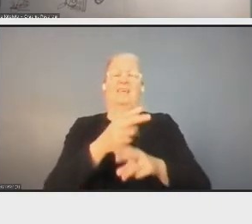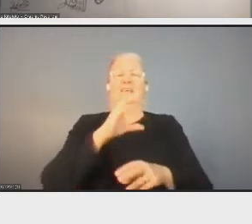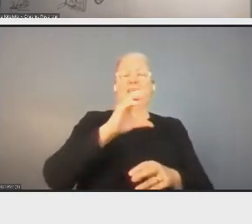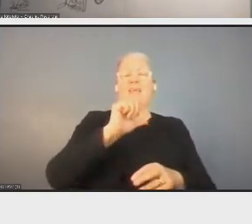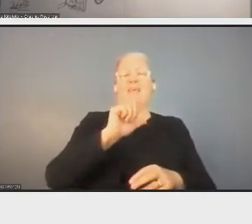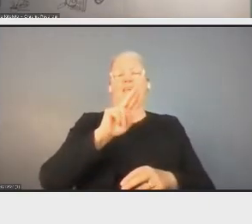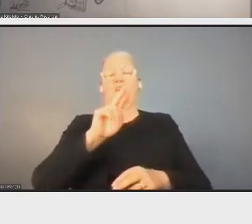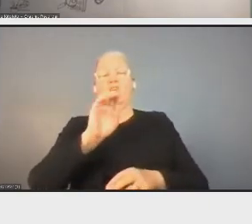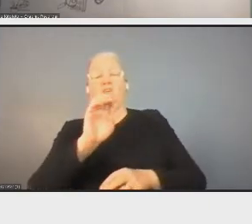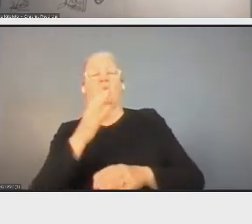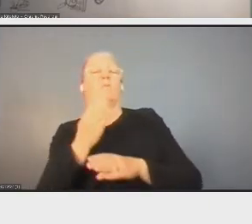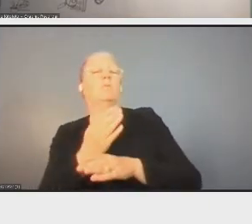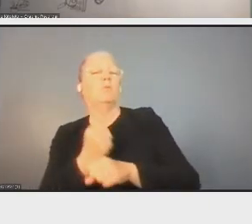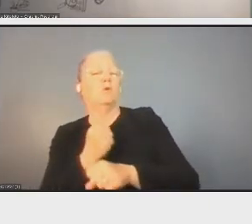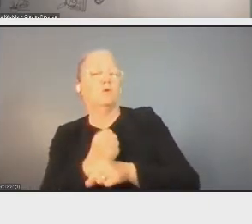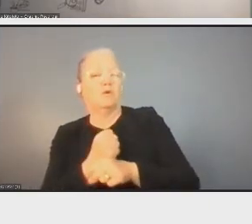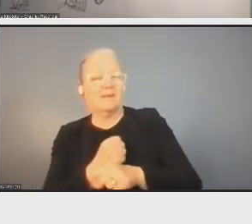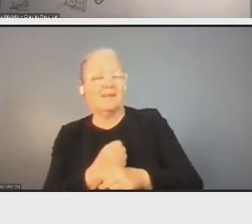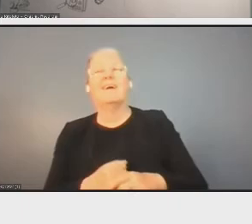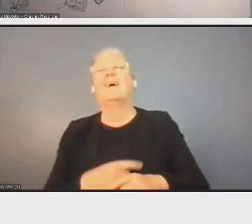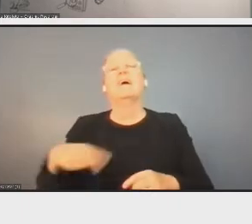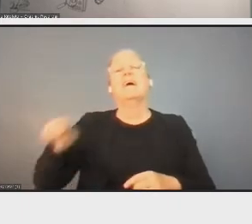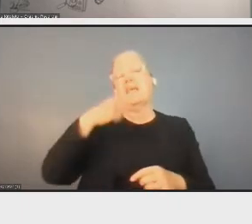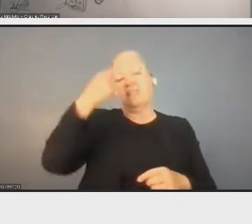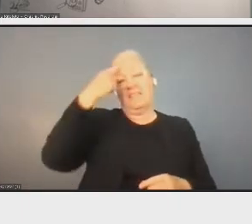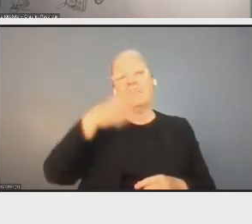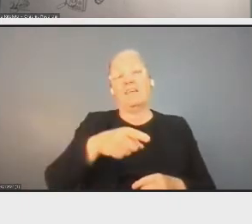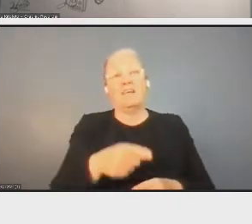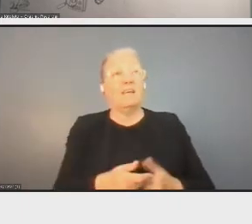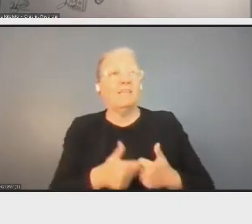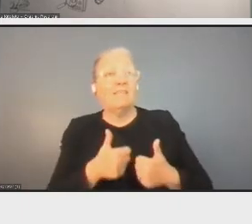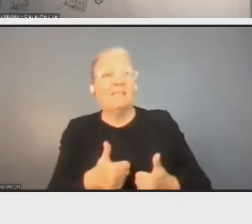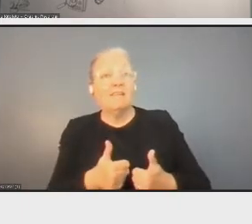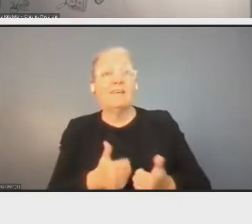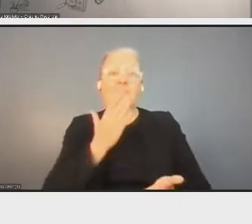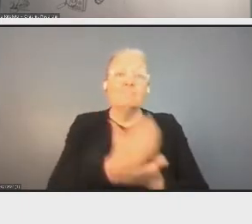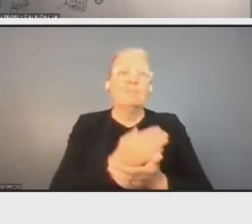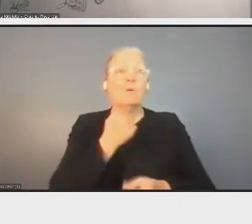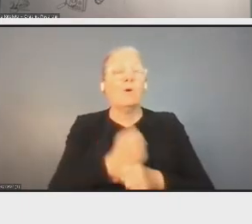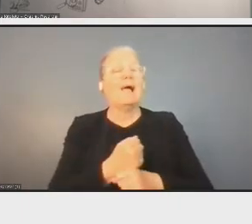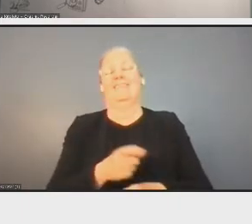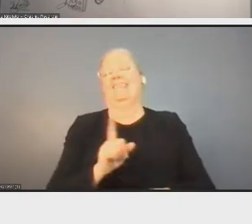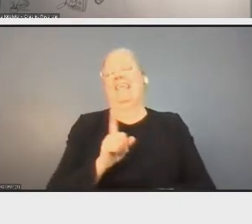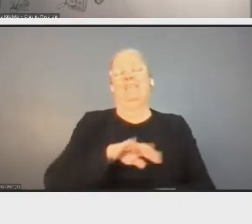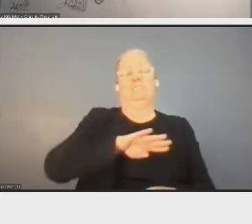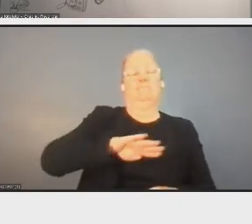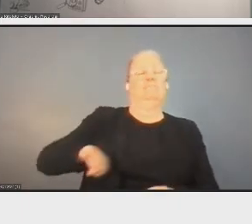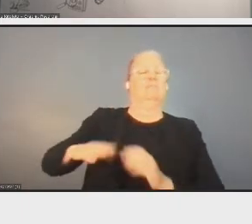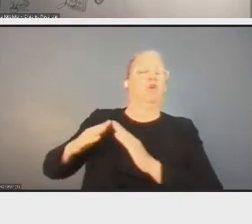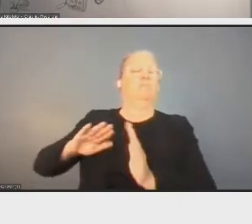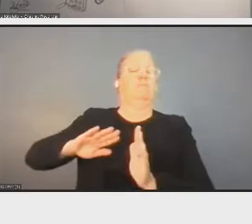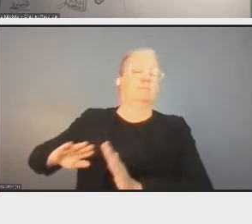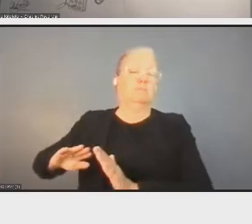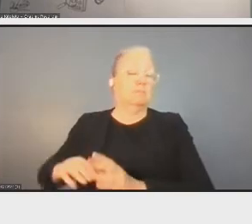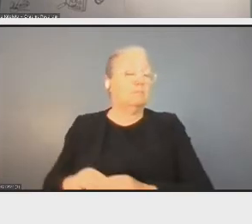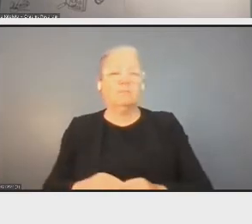get recognized as real work, right? With the pandemic, in all spheres of societies, for women, from wherever they